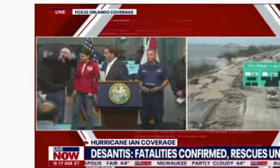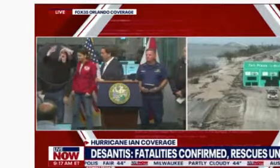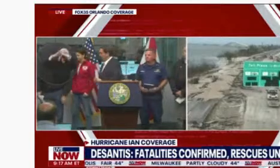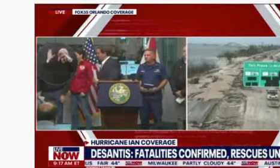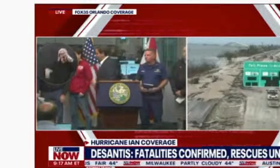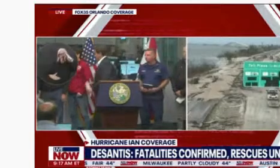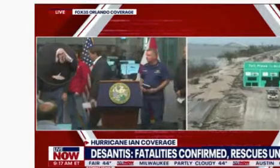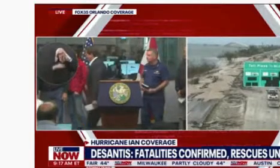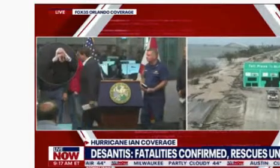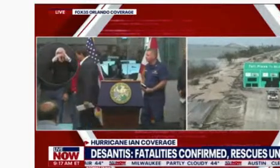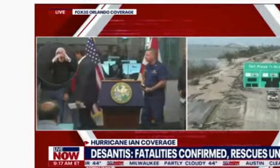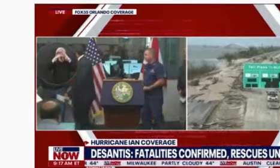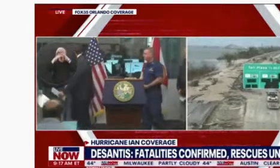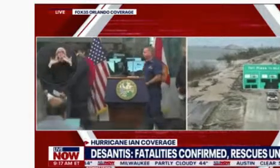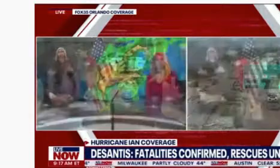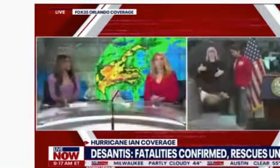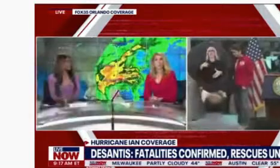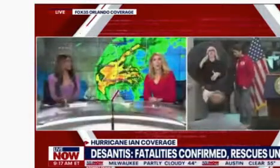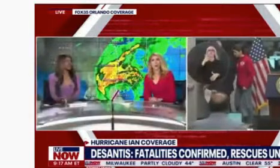Southwest Florida as well.